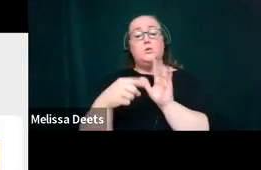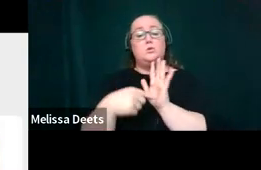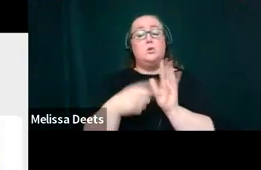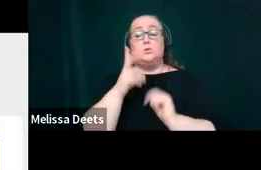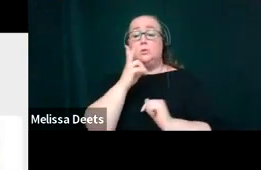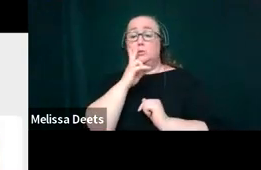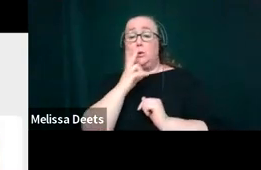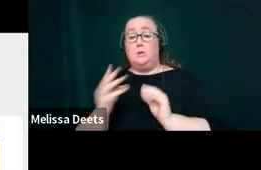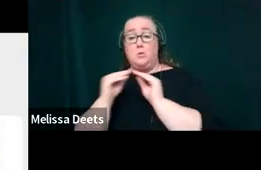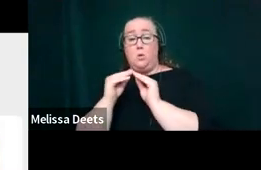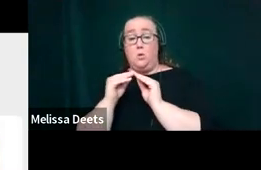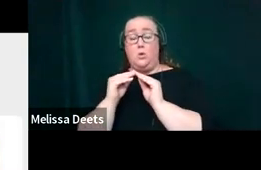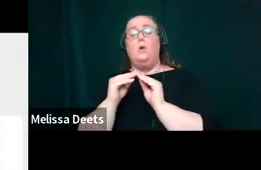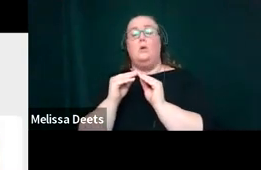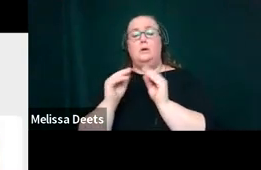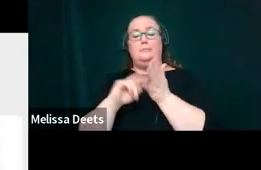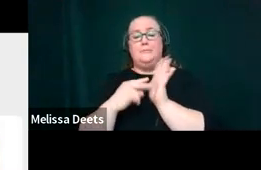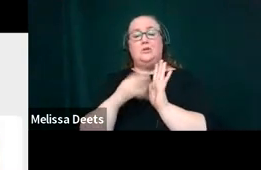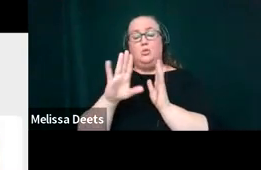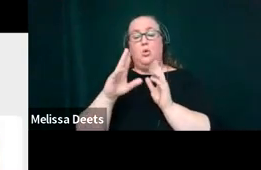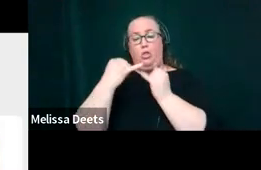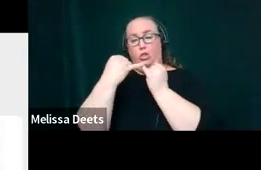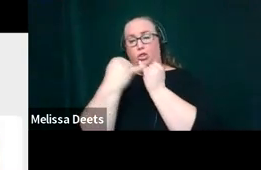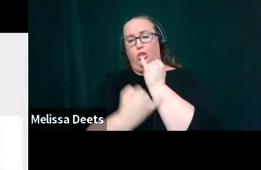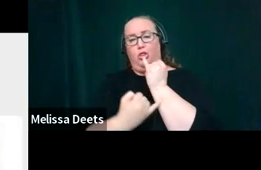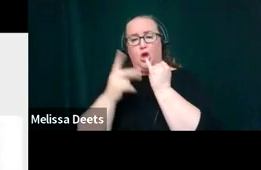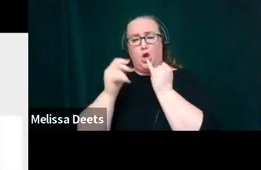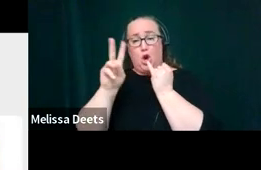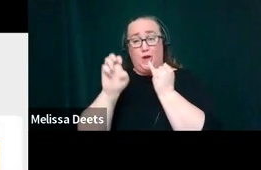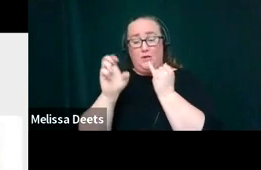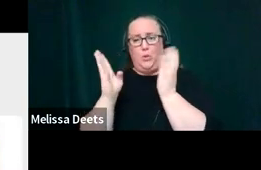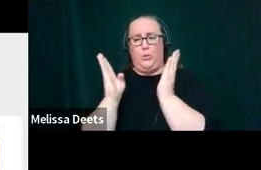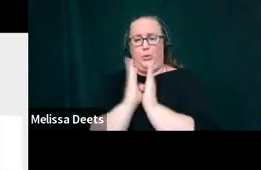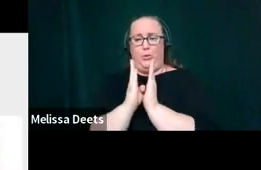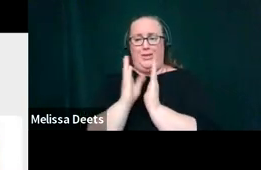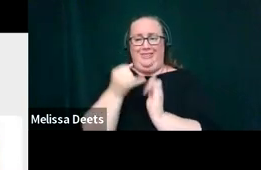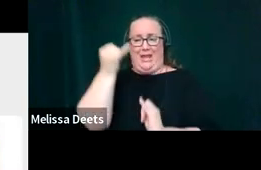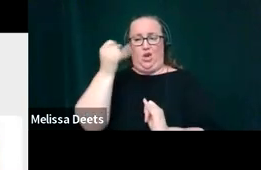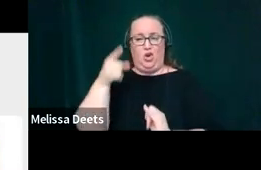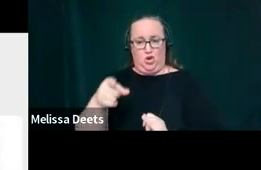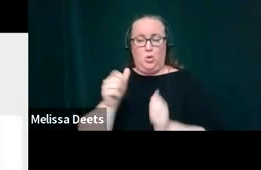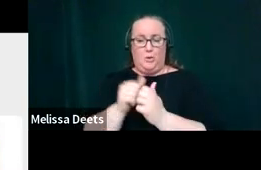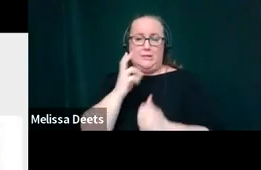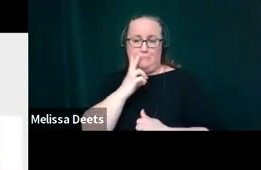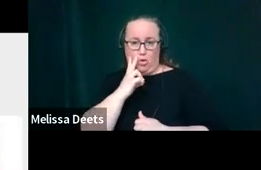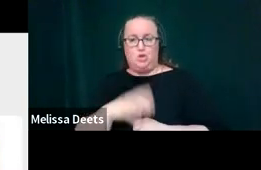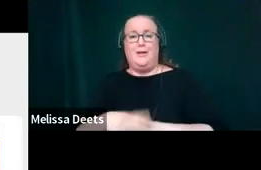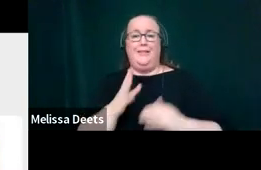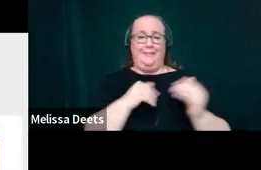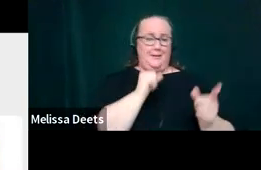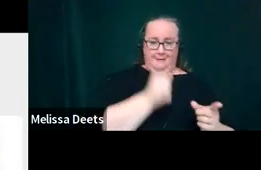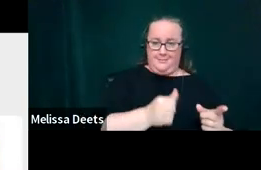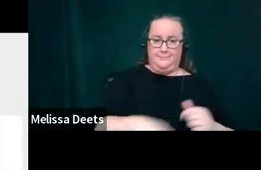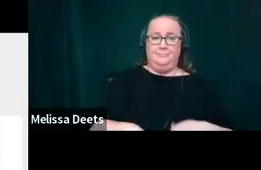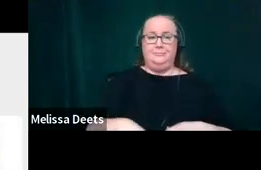to greater thinning of the retinal nerve fiber layer, that very important part of the optic nerve that we were speaking about earlier. And these are the nerve tissues